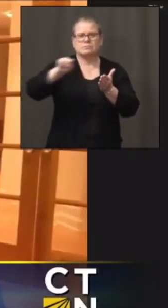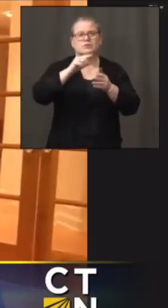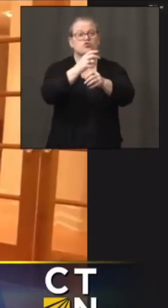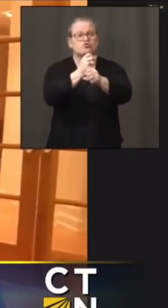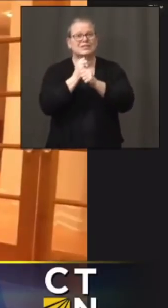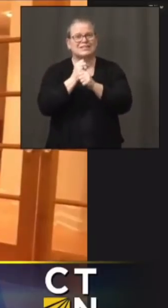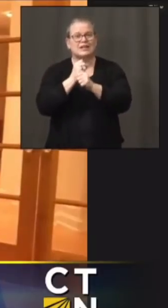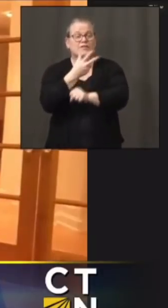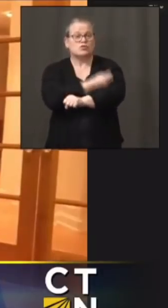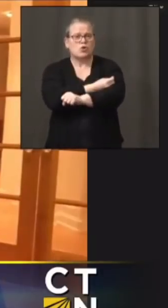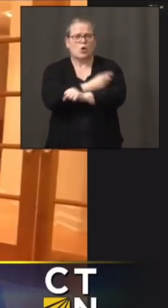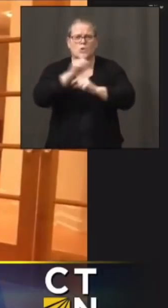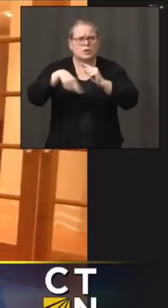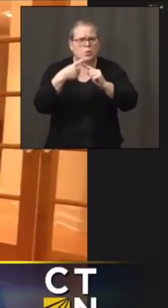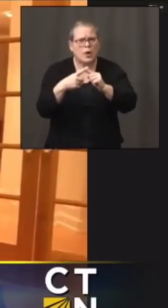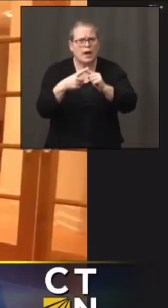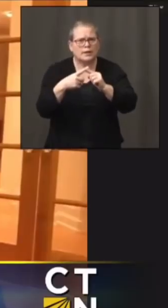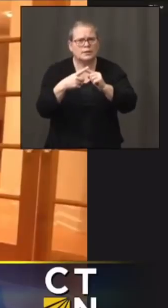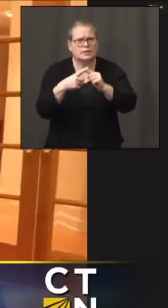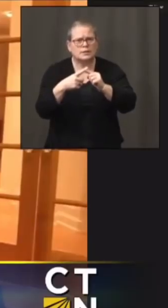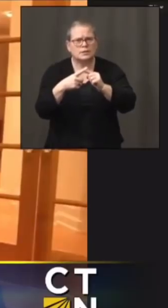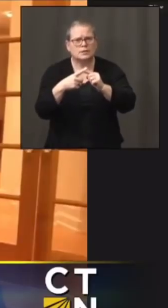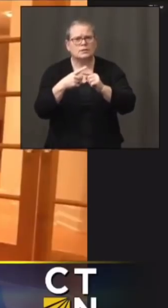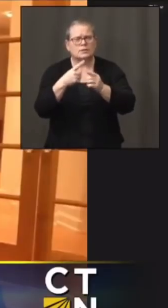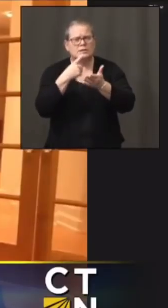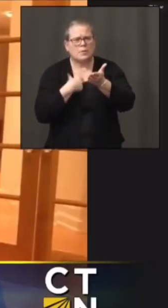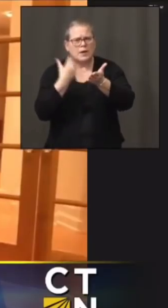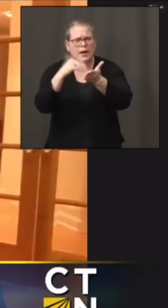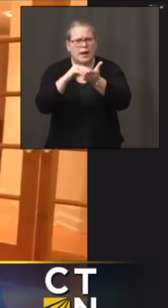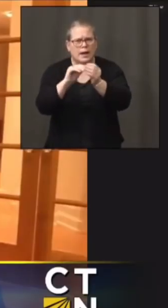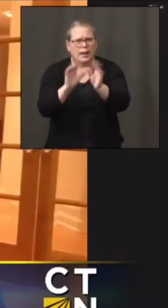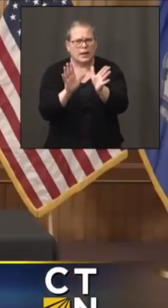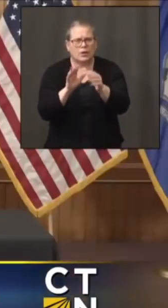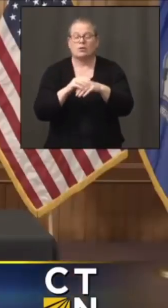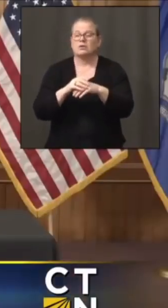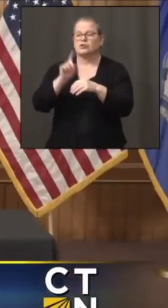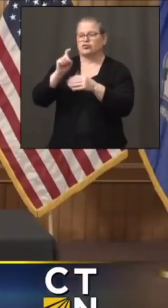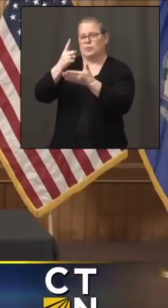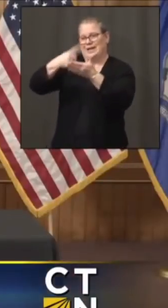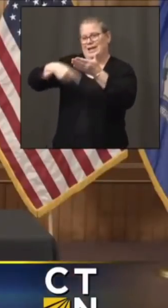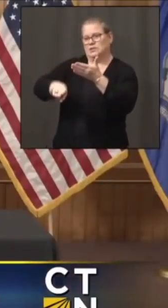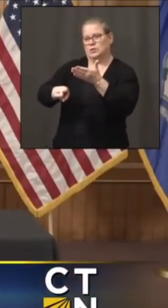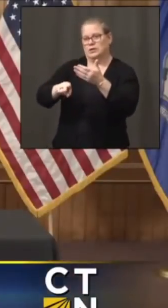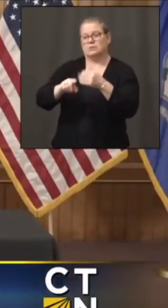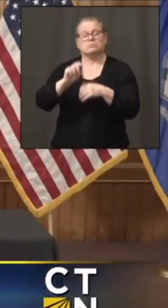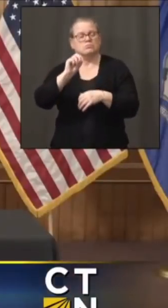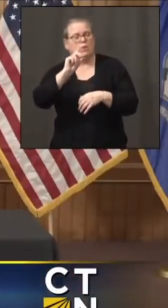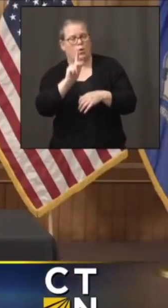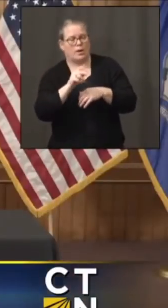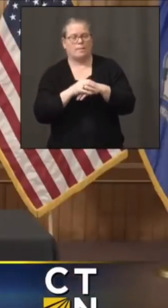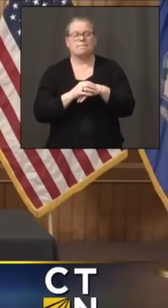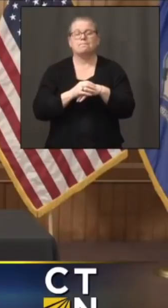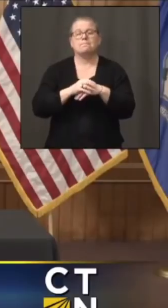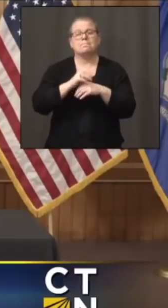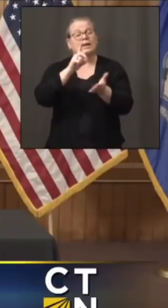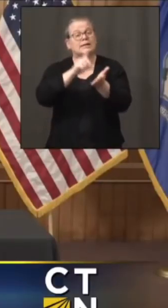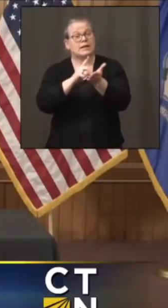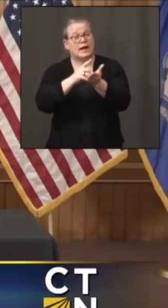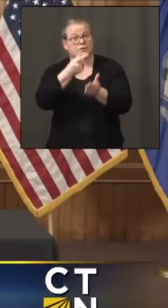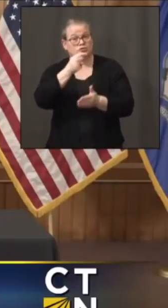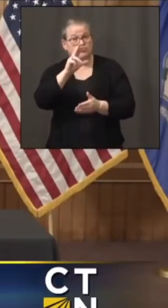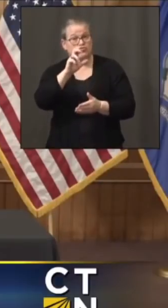Should be as soon as next week. Okay. Dr. Grant, could you tell me, I understand that for the most